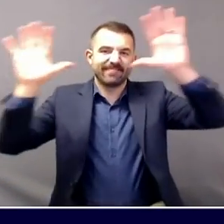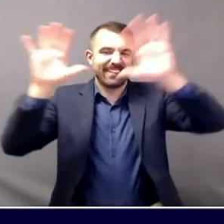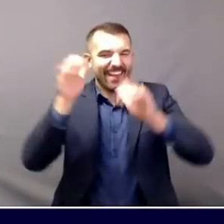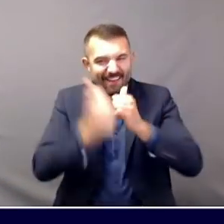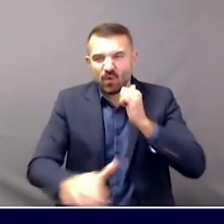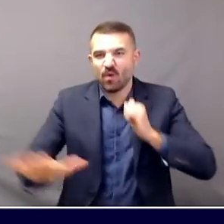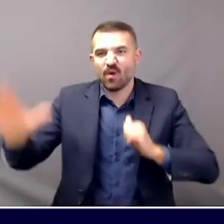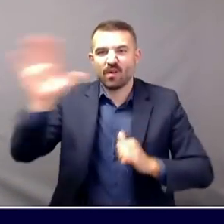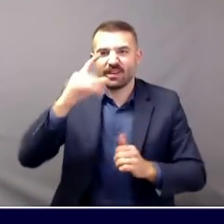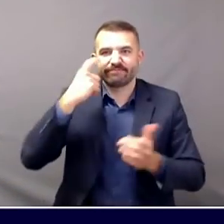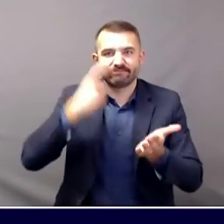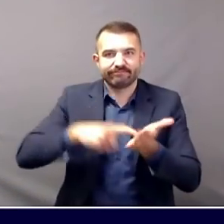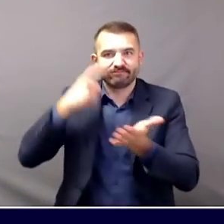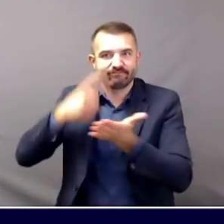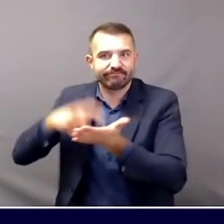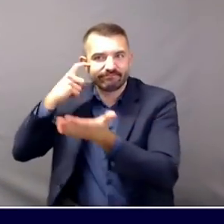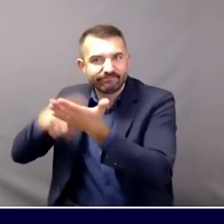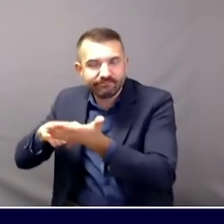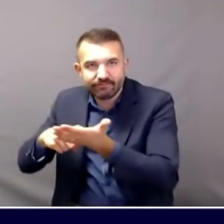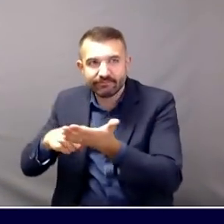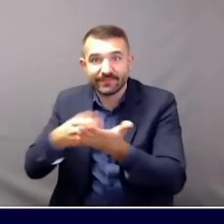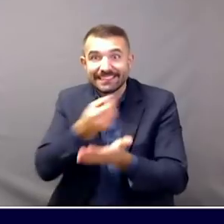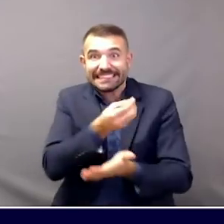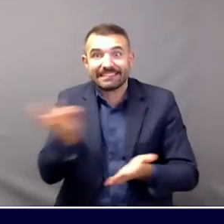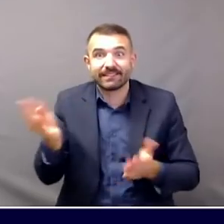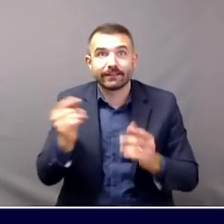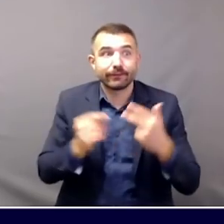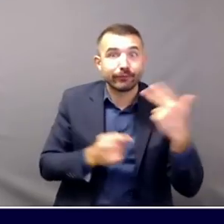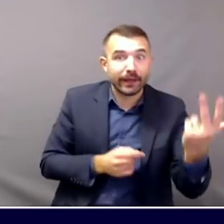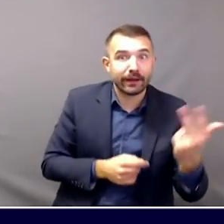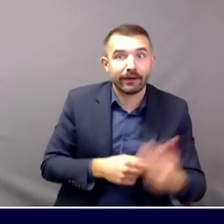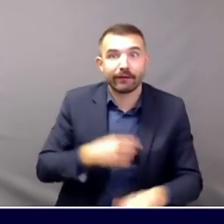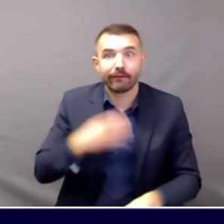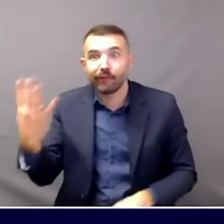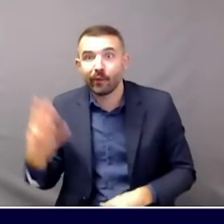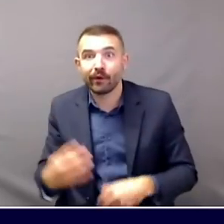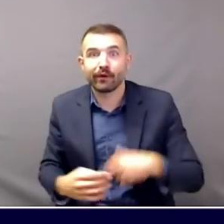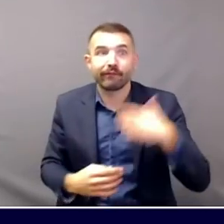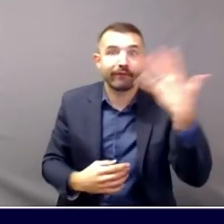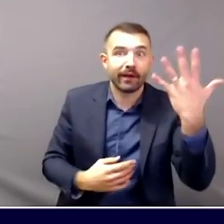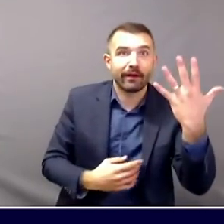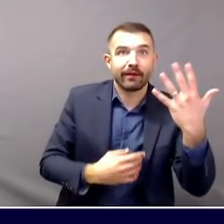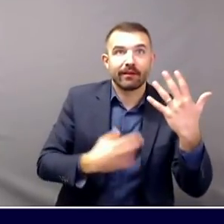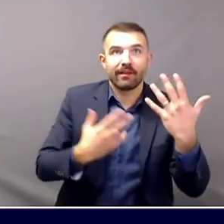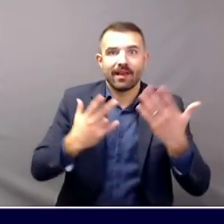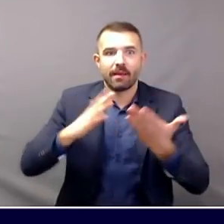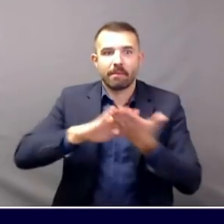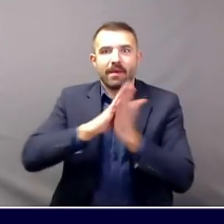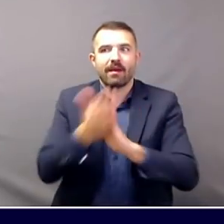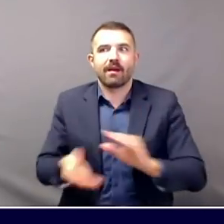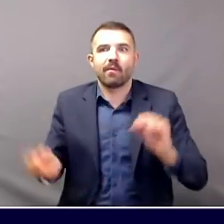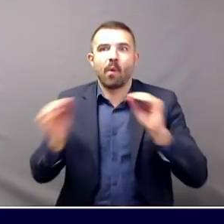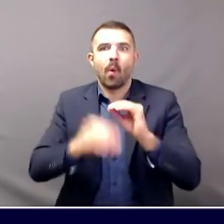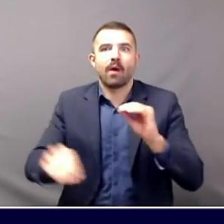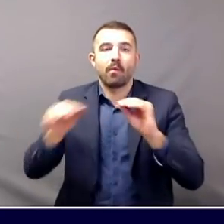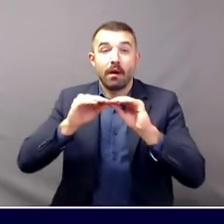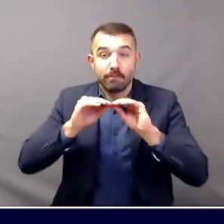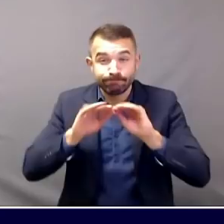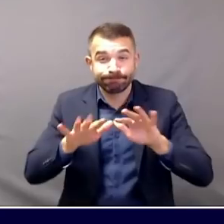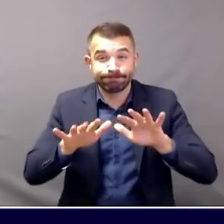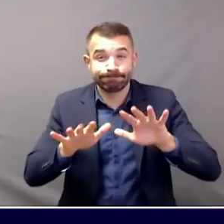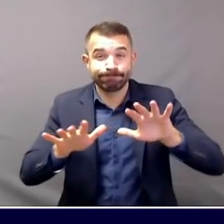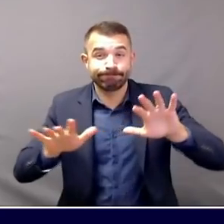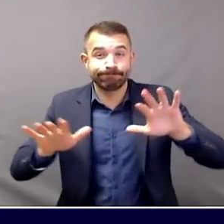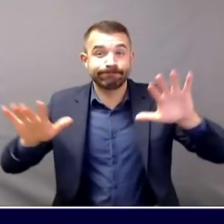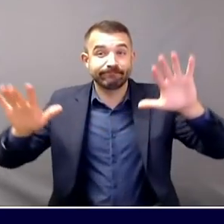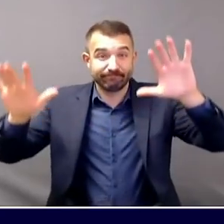those low levels of seeding that we saw in the past week or two, are now generating outbreaks, even in places where there